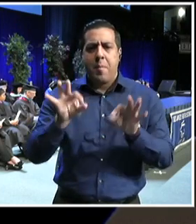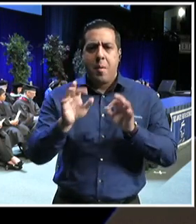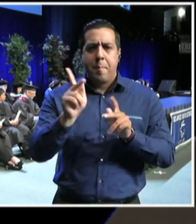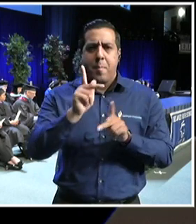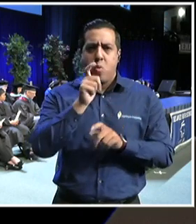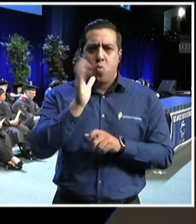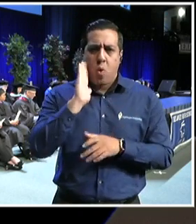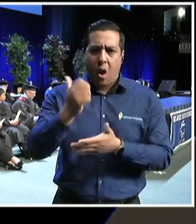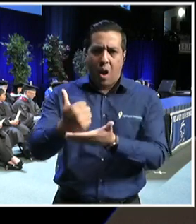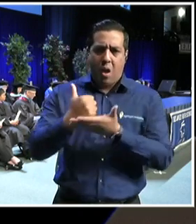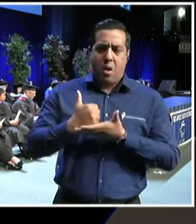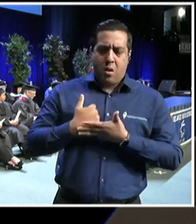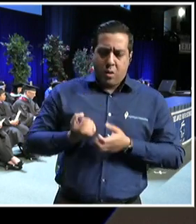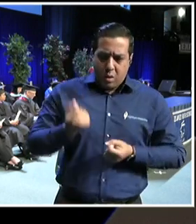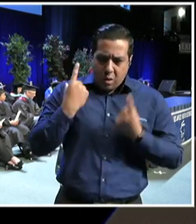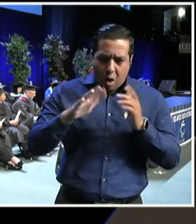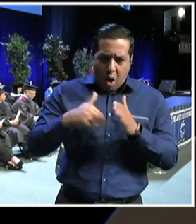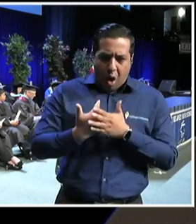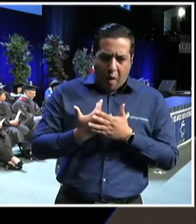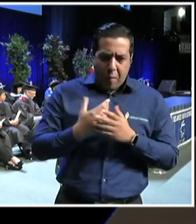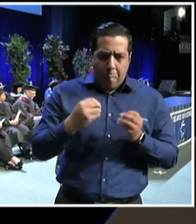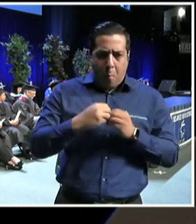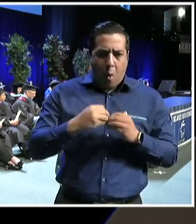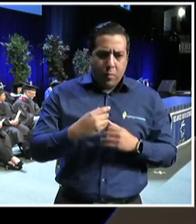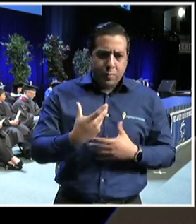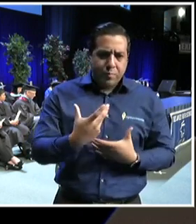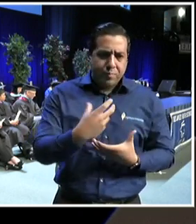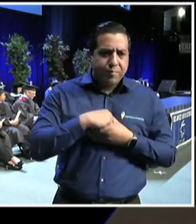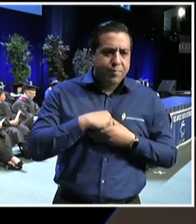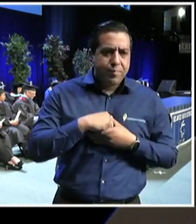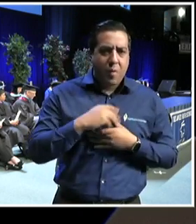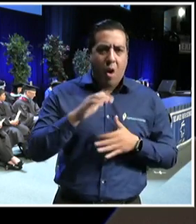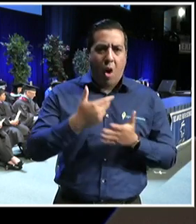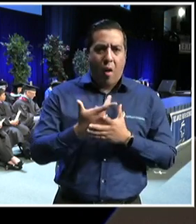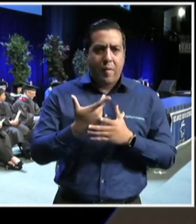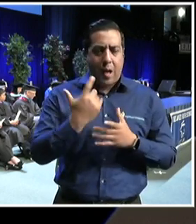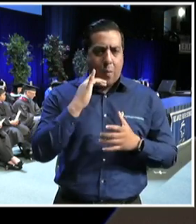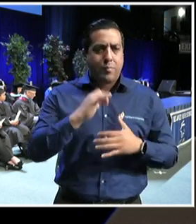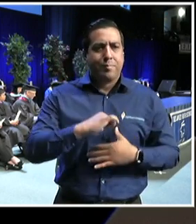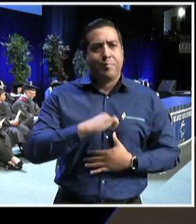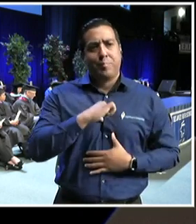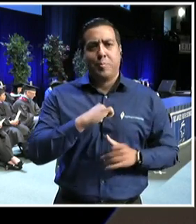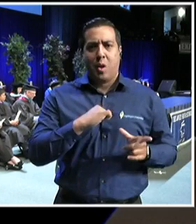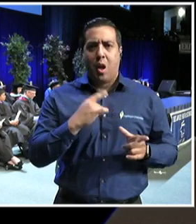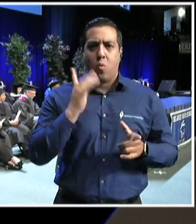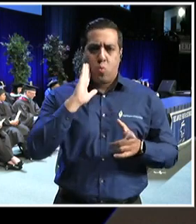you understand the subjects you value and help you create products in which you take pride.